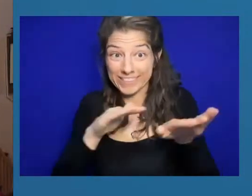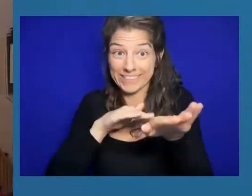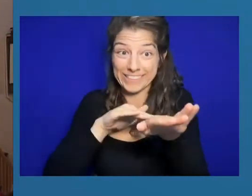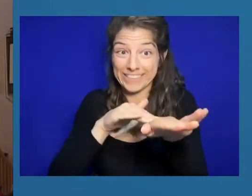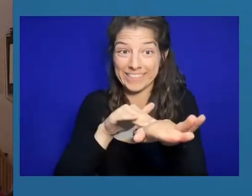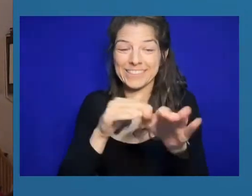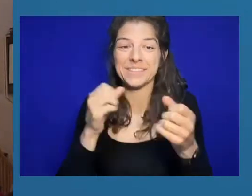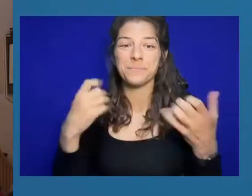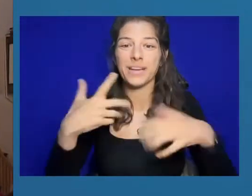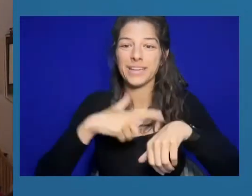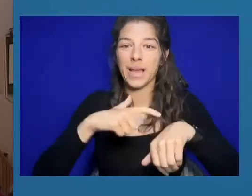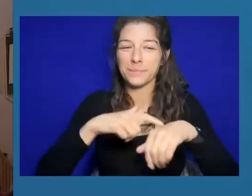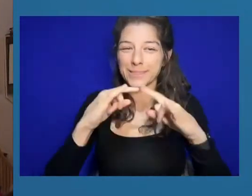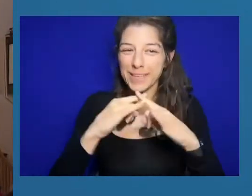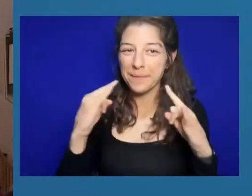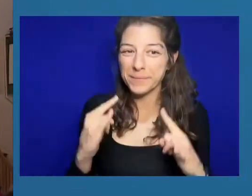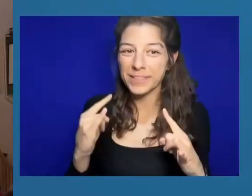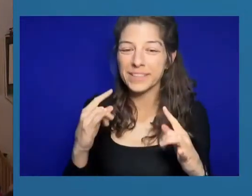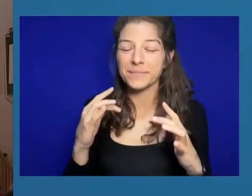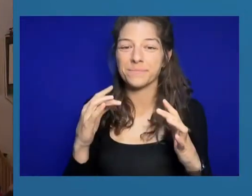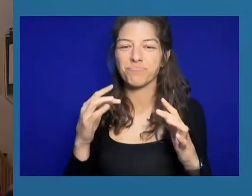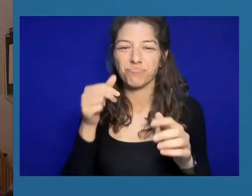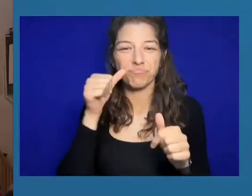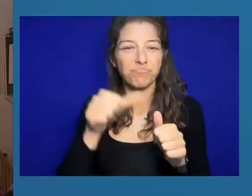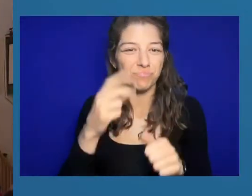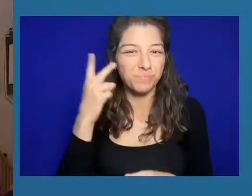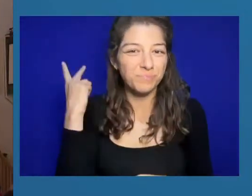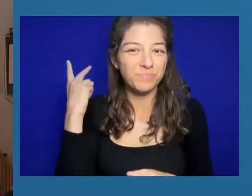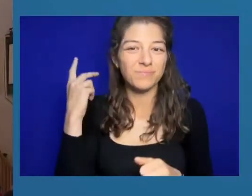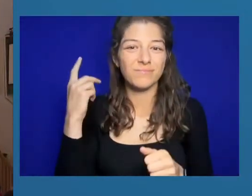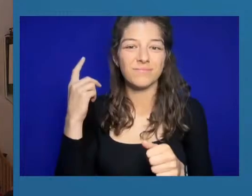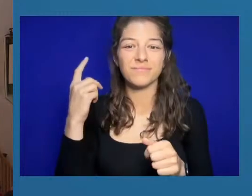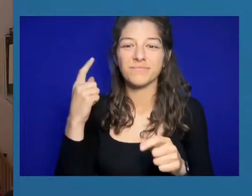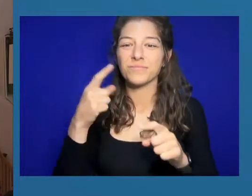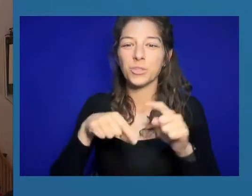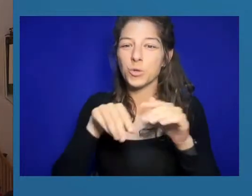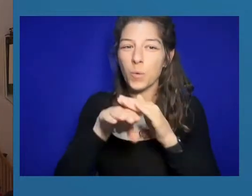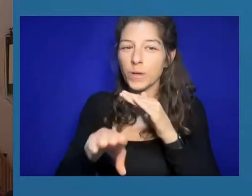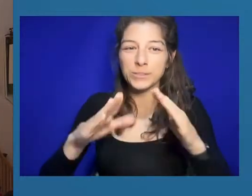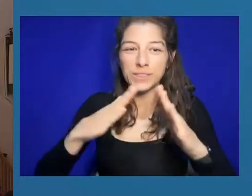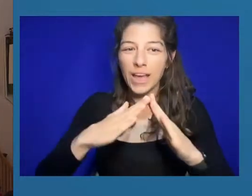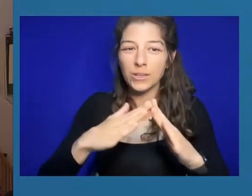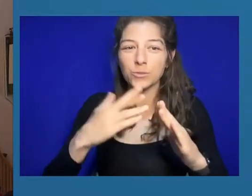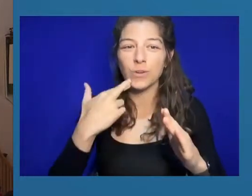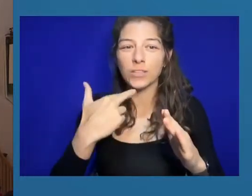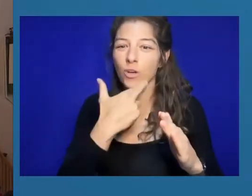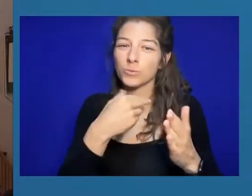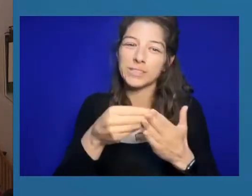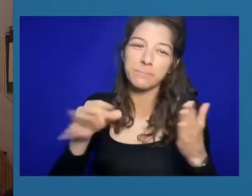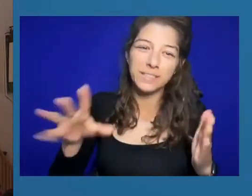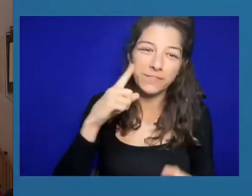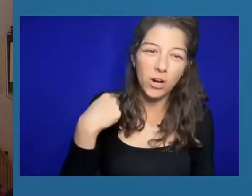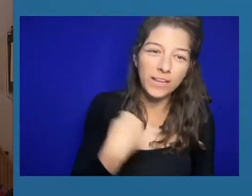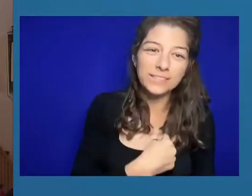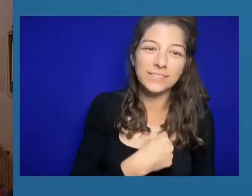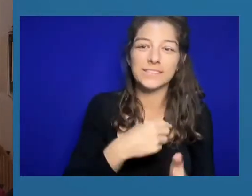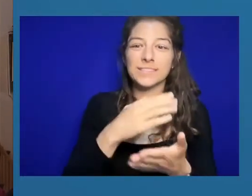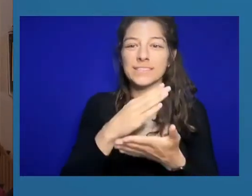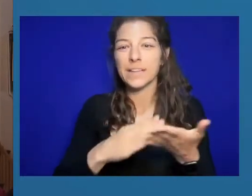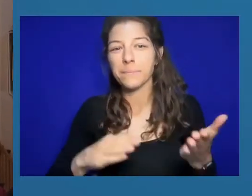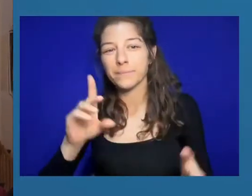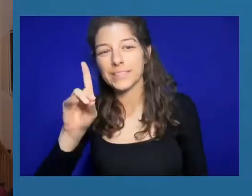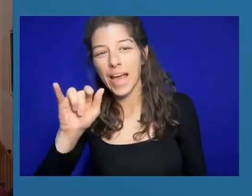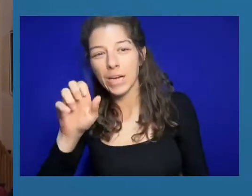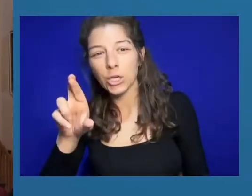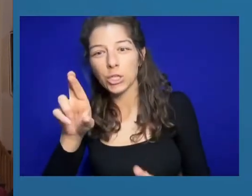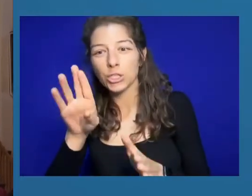times camping, and we couldn't really go into the town because restaurants were too expensive for us, even some of the diners. Making